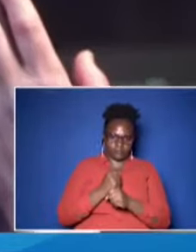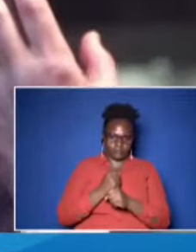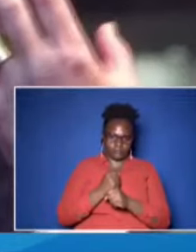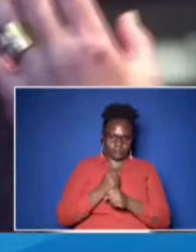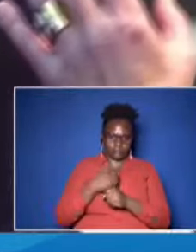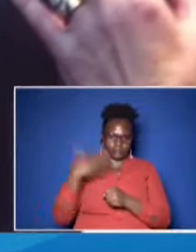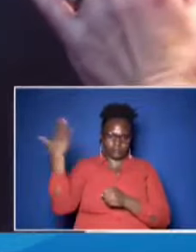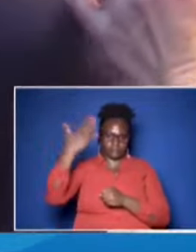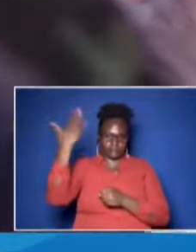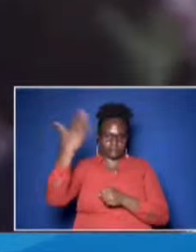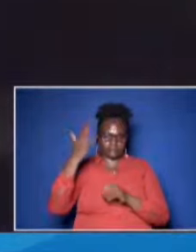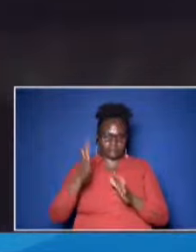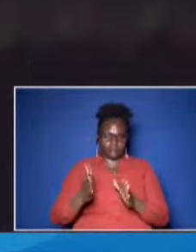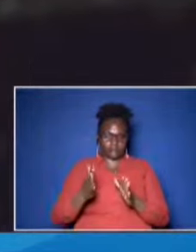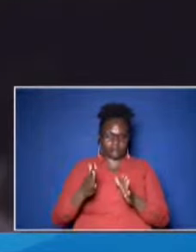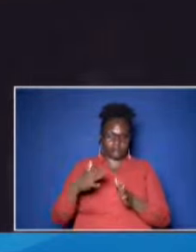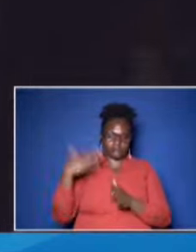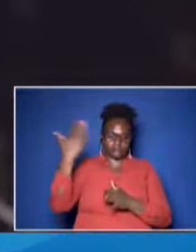a